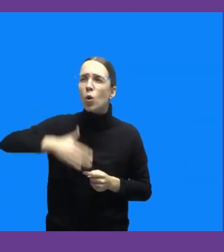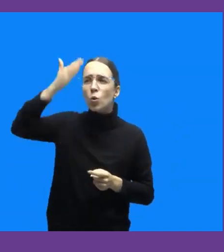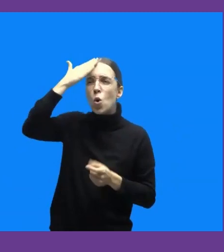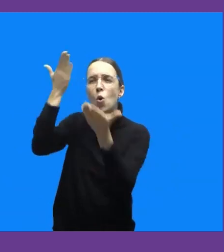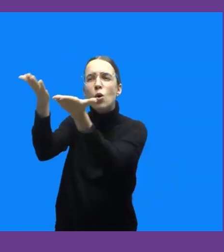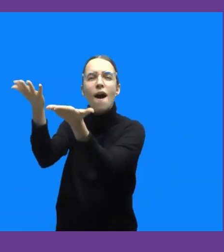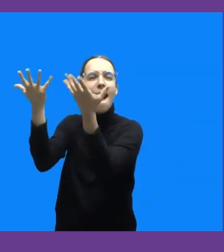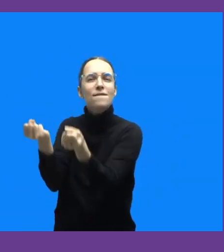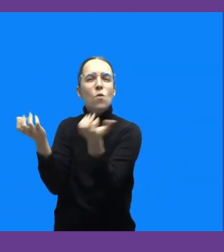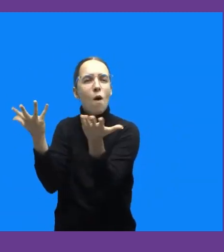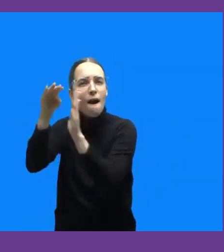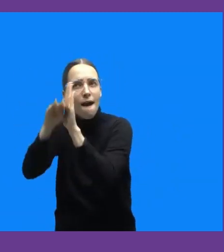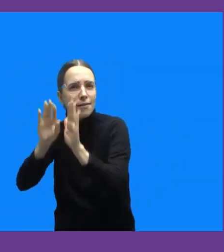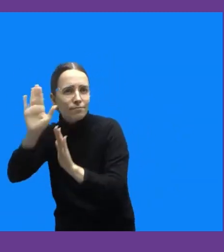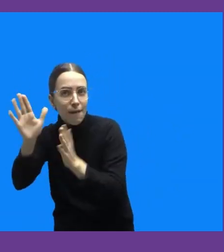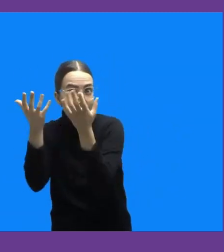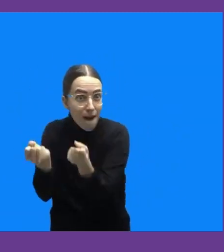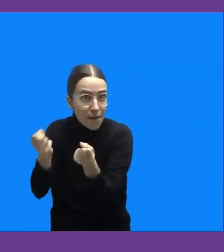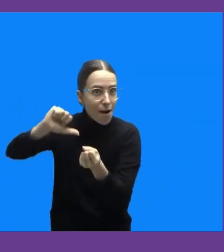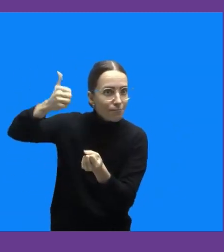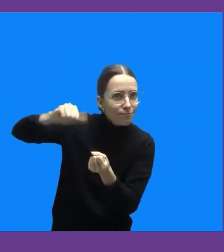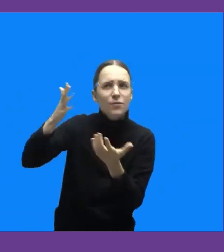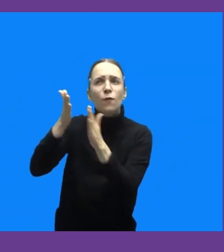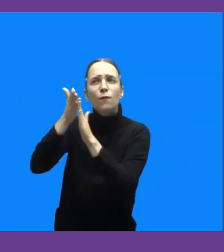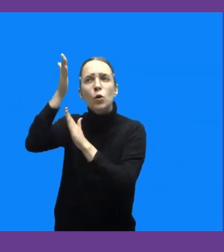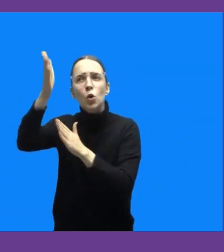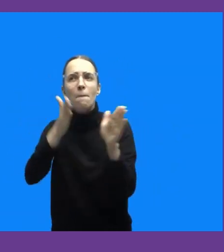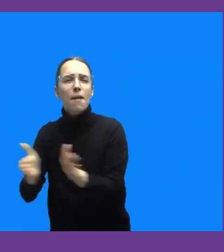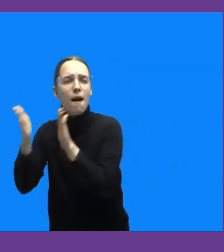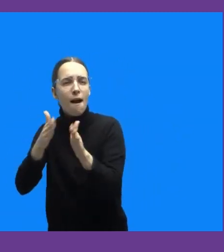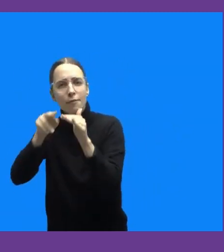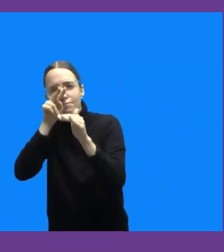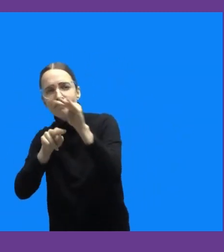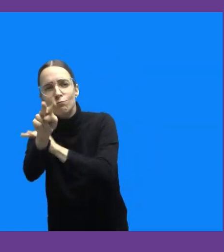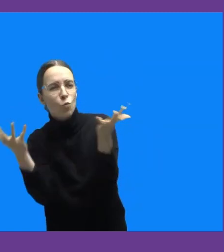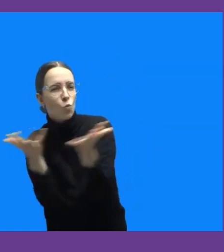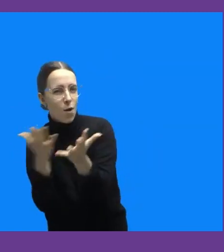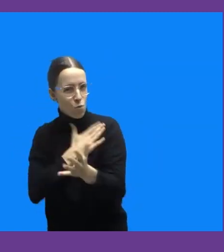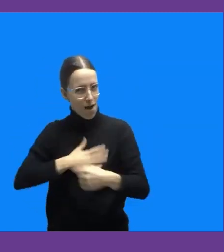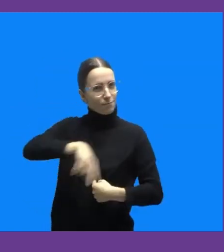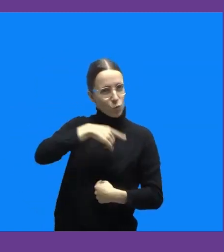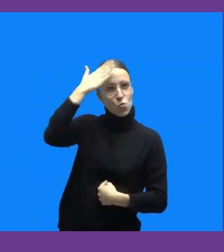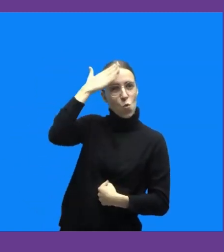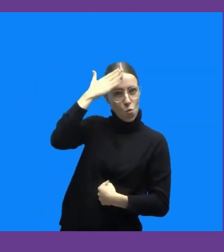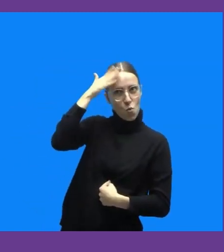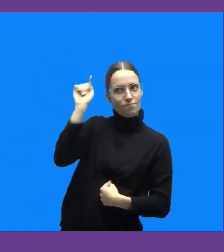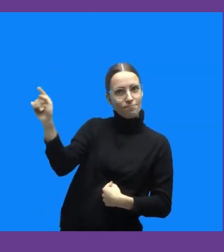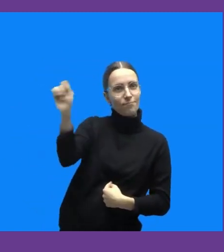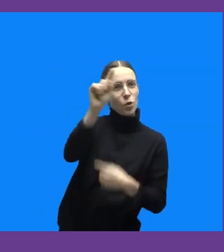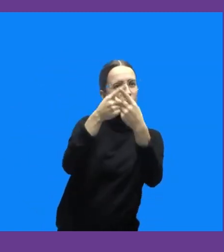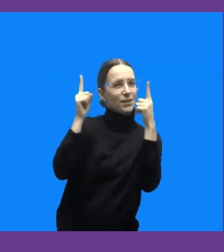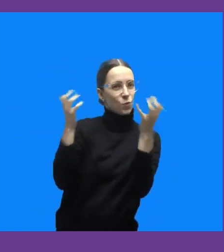And we are going to share with you in the chat. You can see the link of the project,